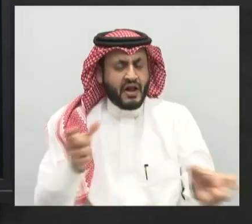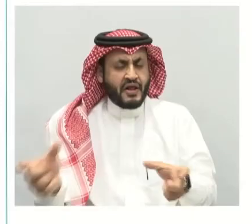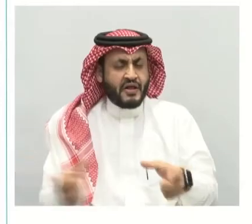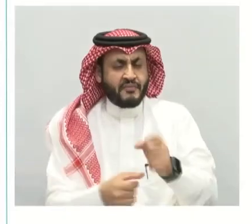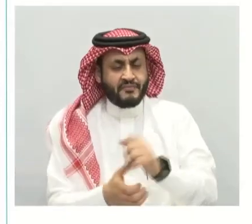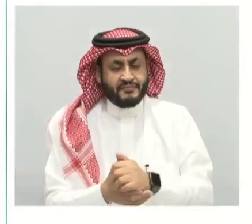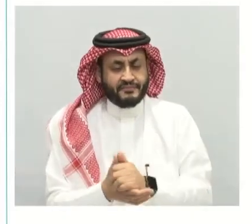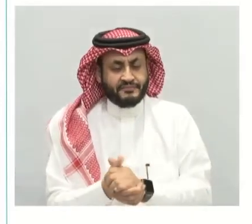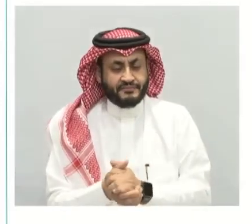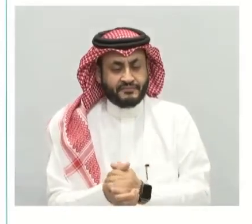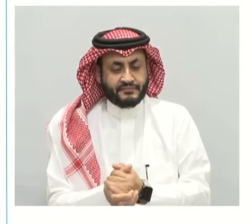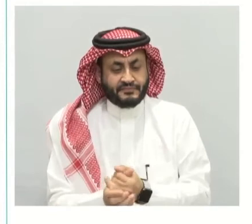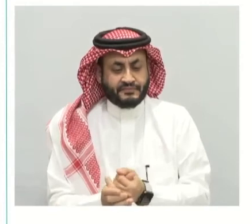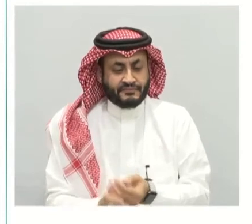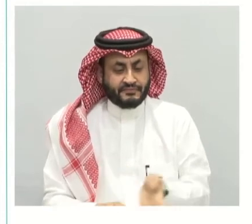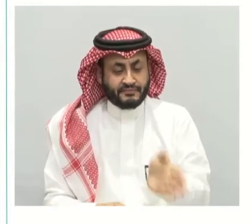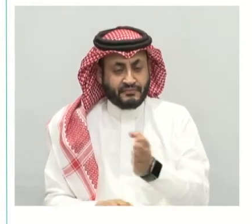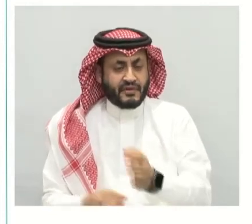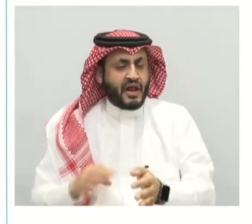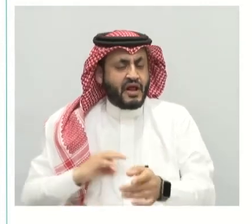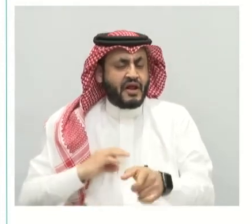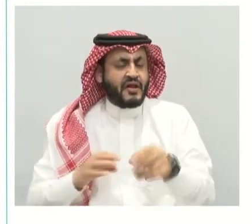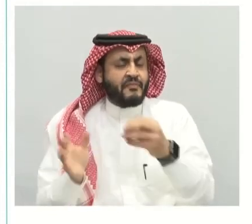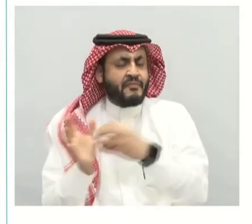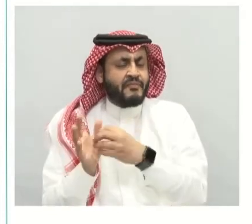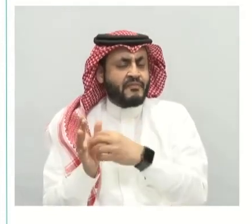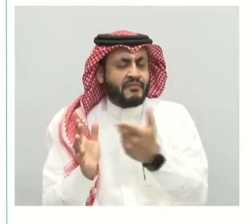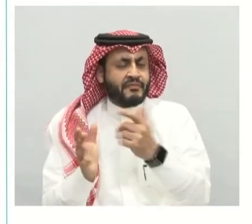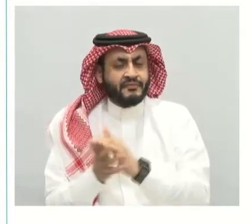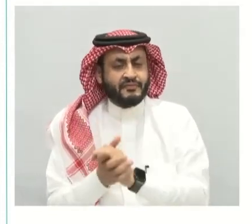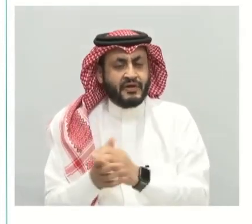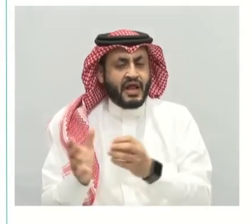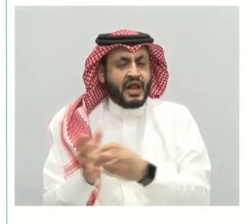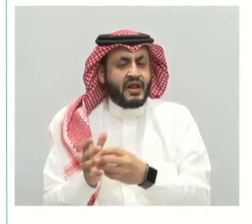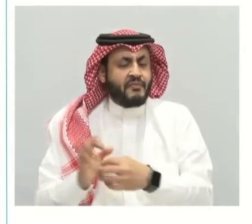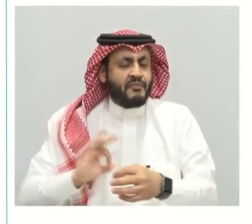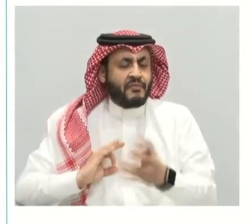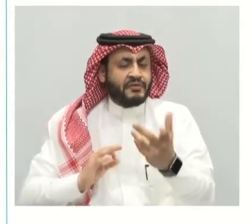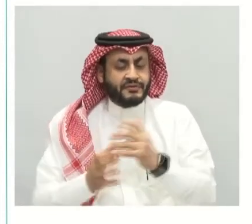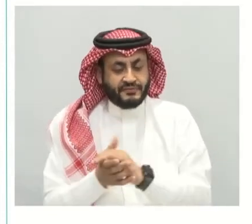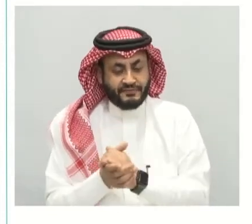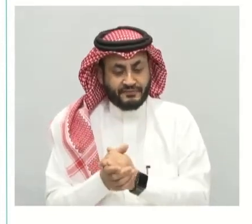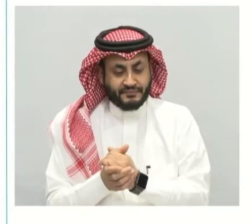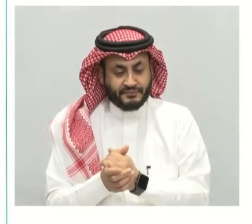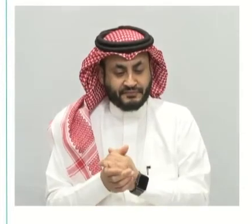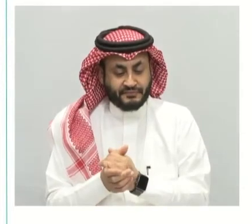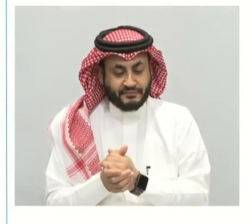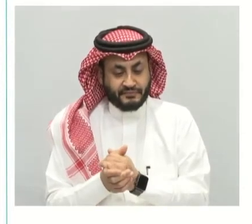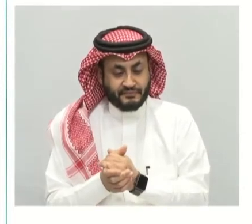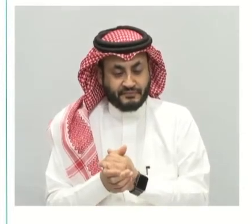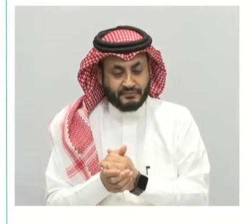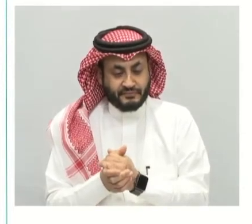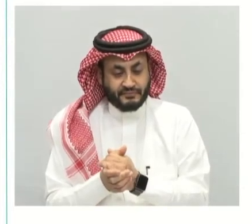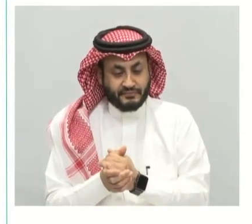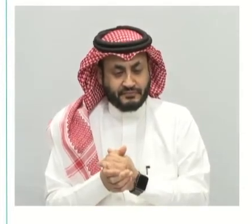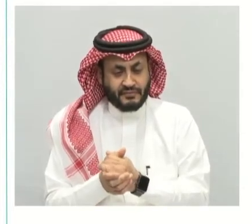restaurants, and also what you like about the place. If you are in a resort for environmental purposes, you can say, I like